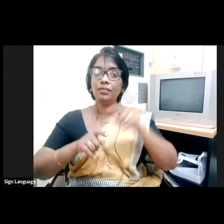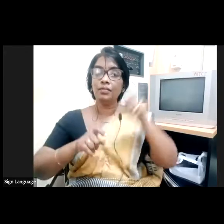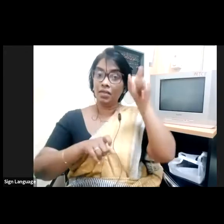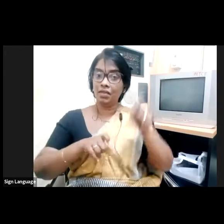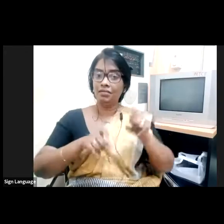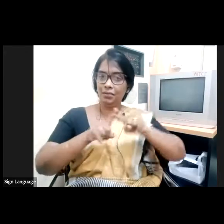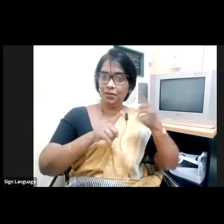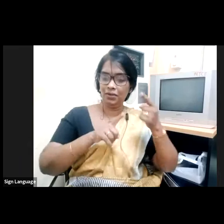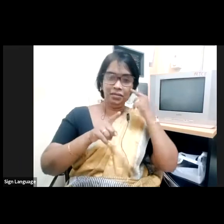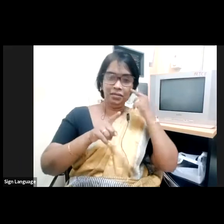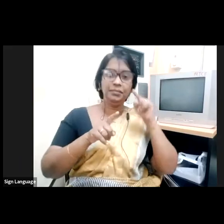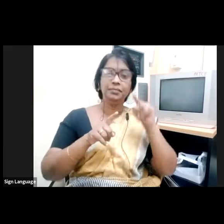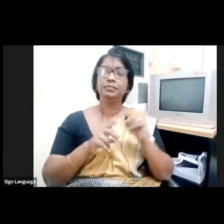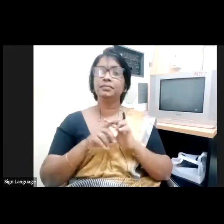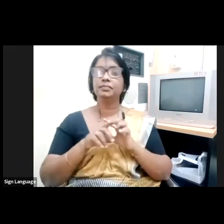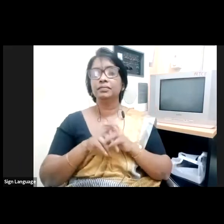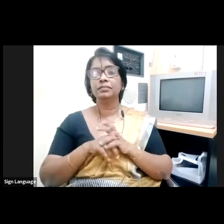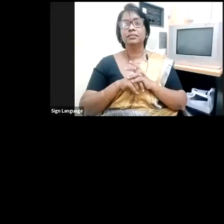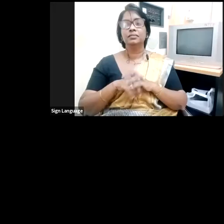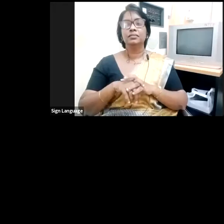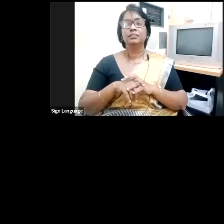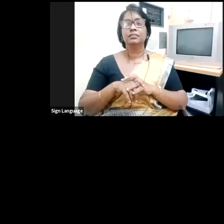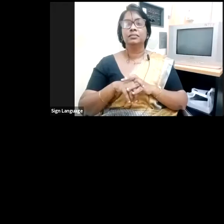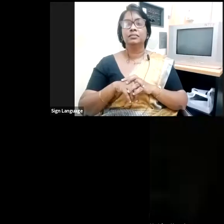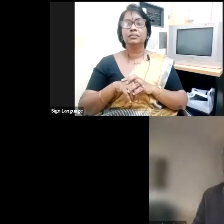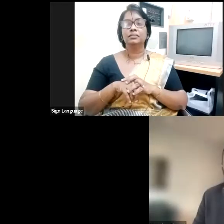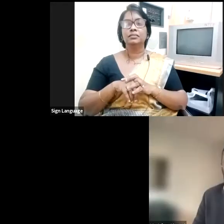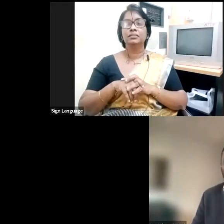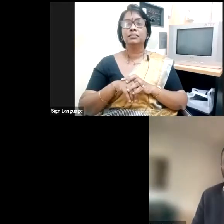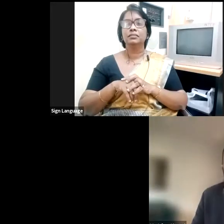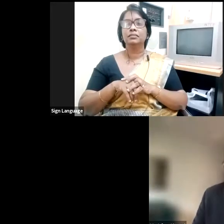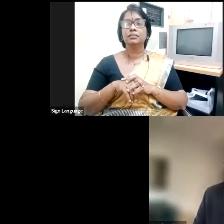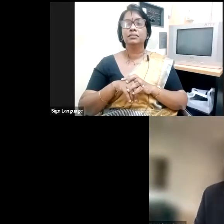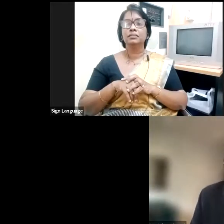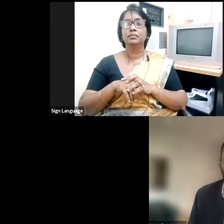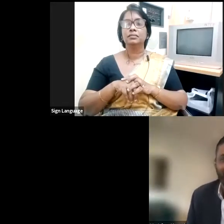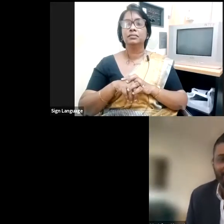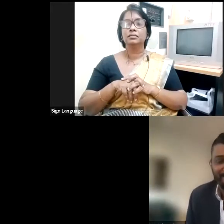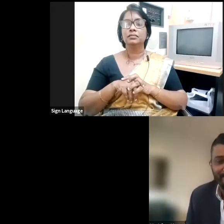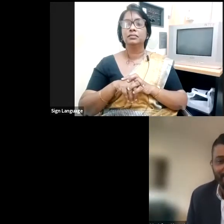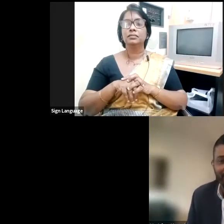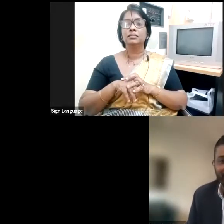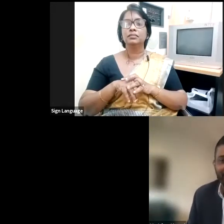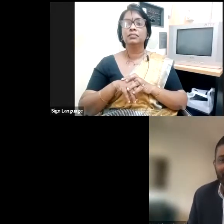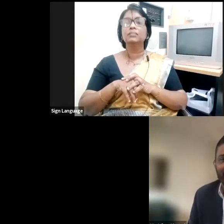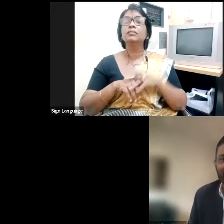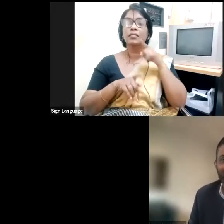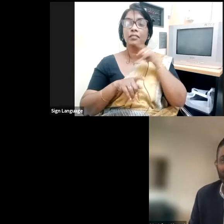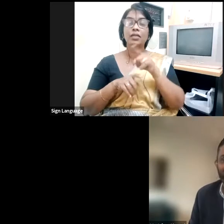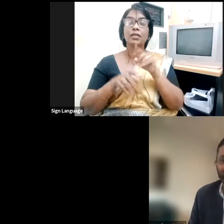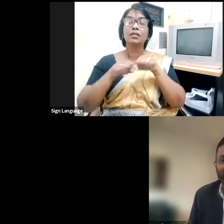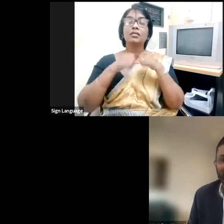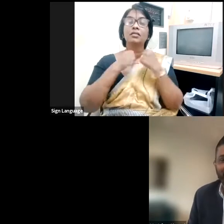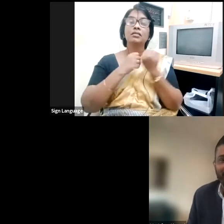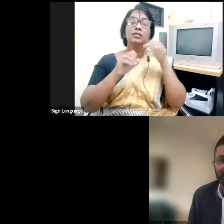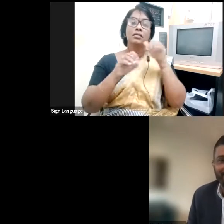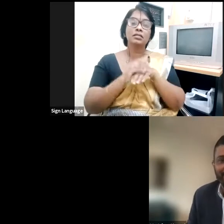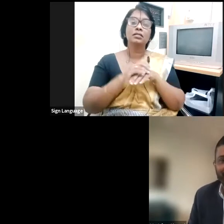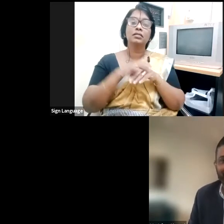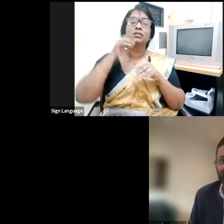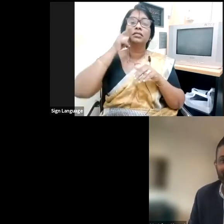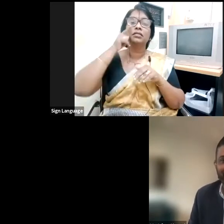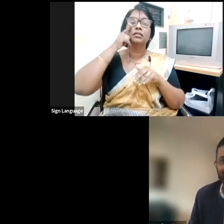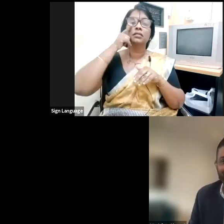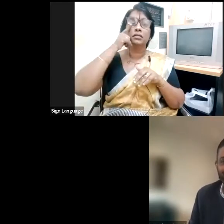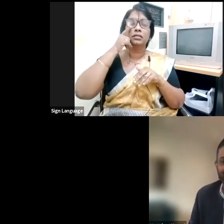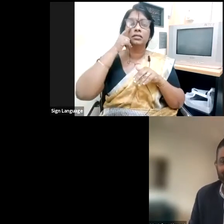From a think tank, experience in many corporates, innovation and digital experience, Irfan, a practitioner